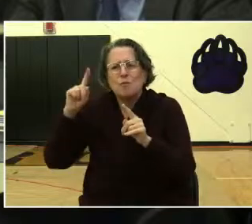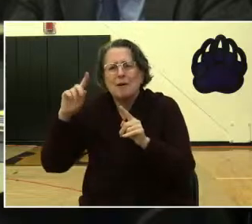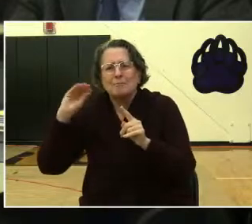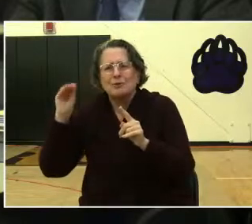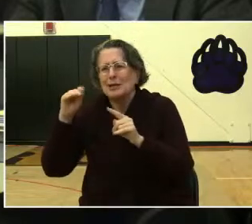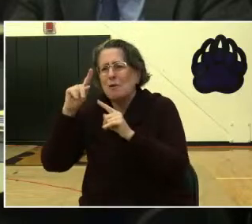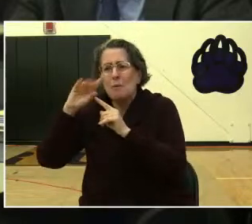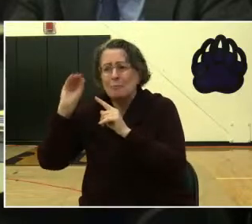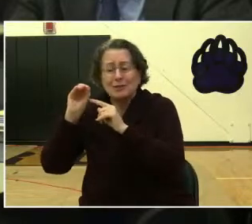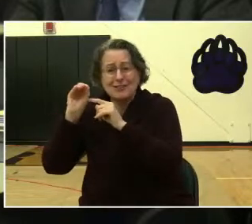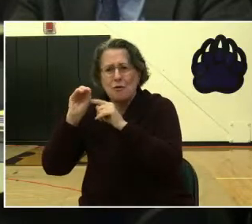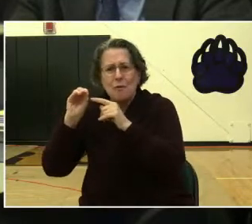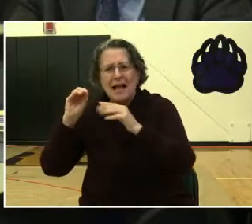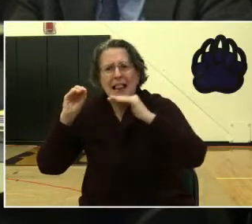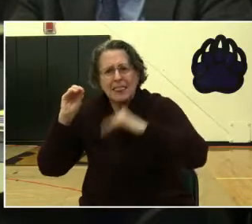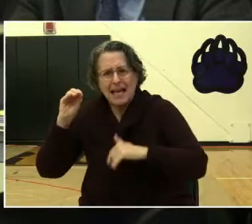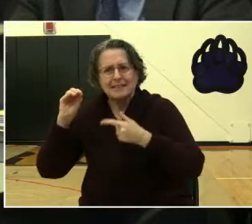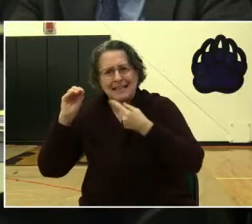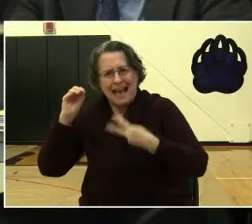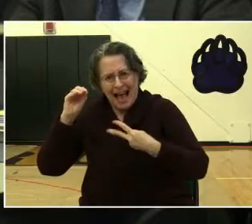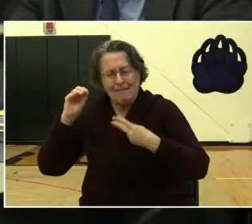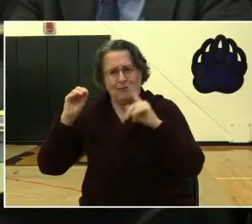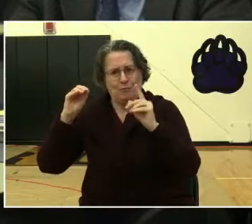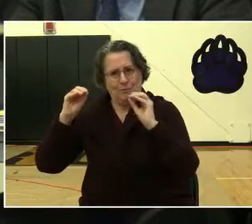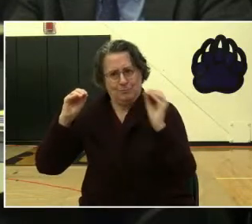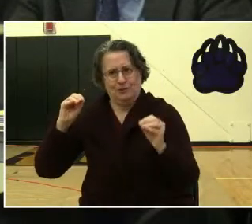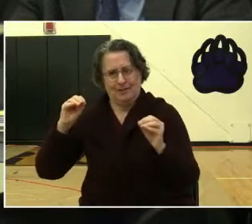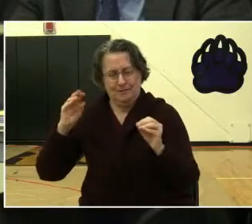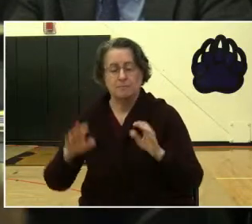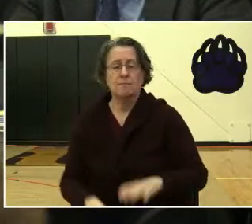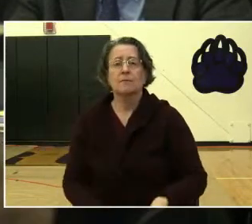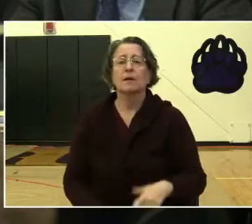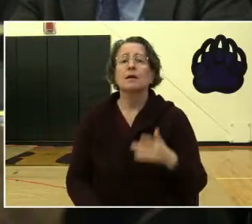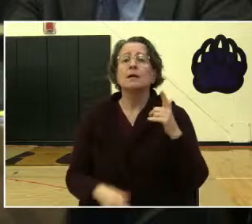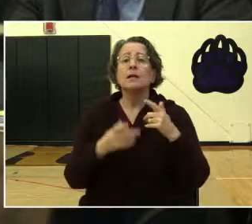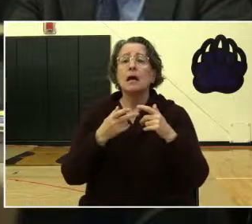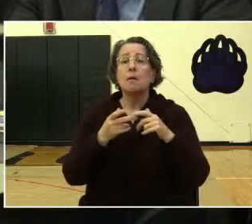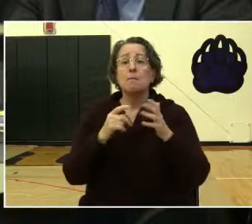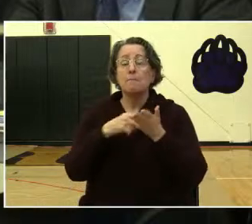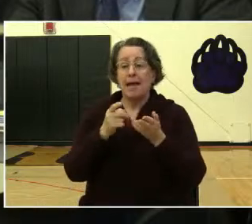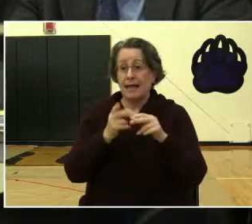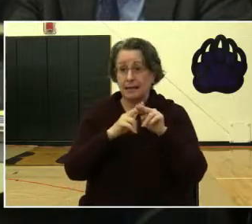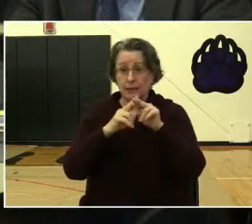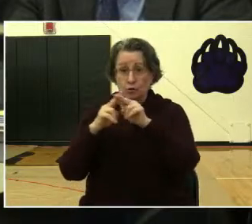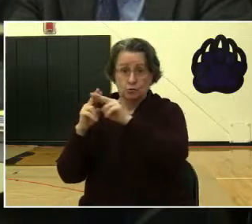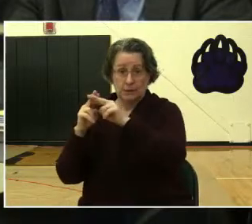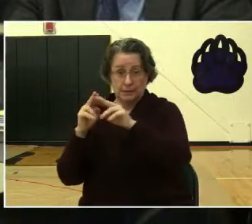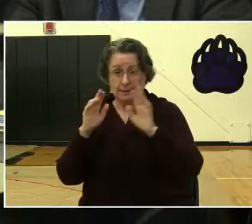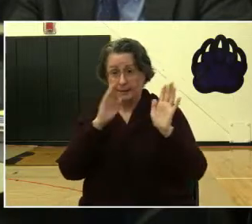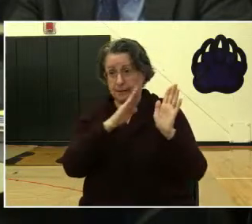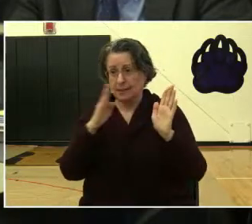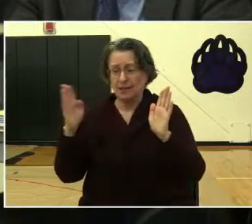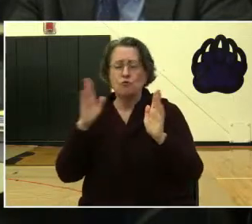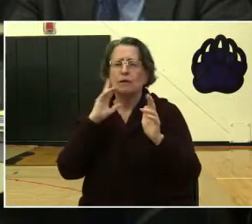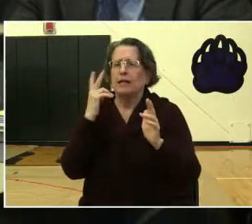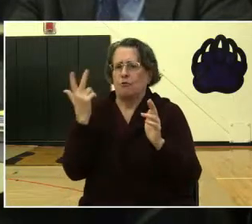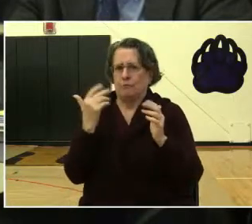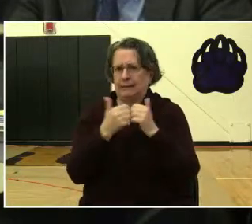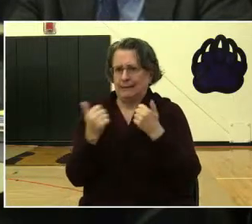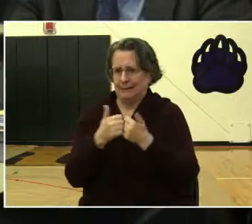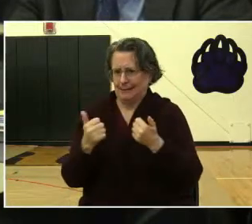breakdown of the uh department head uh salary increases are really three separate